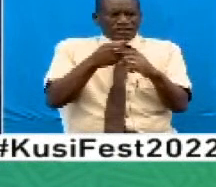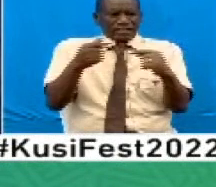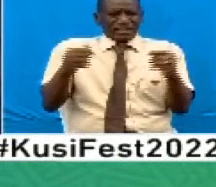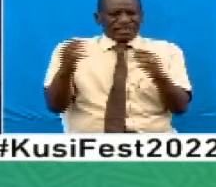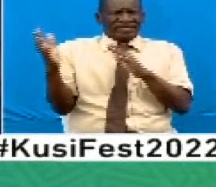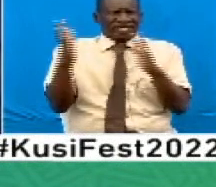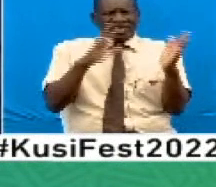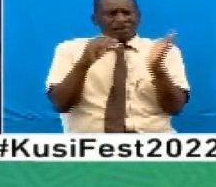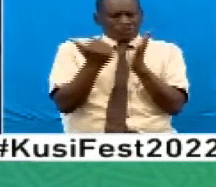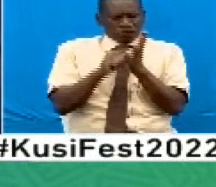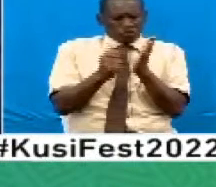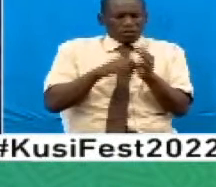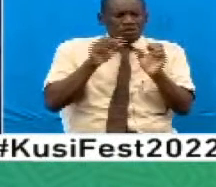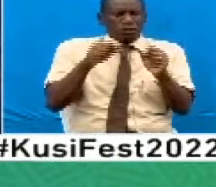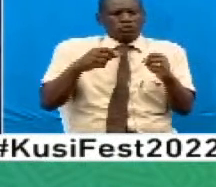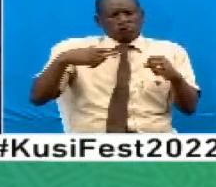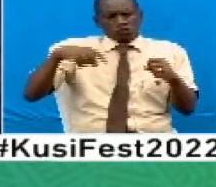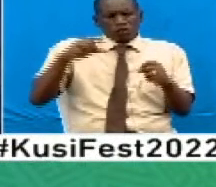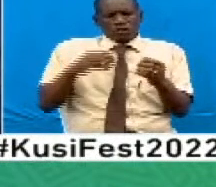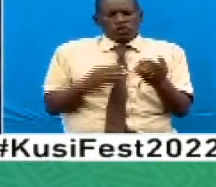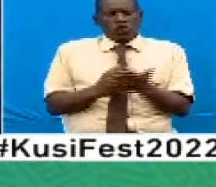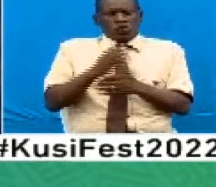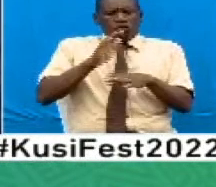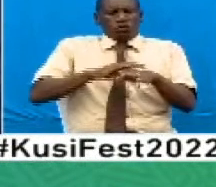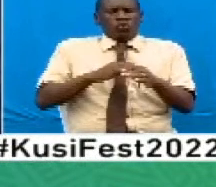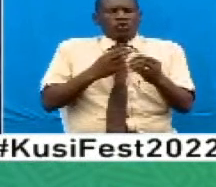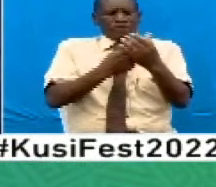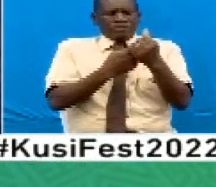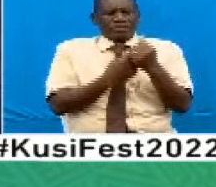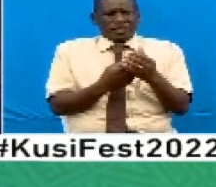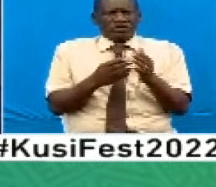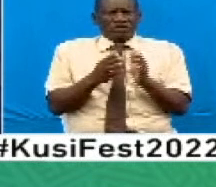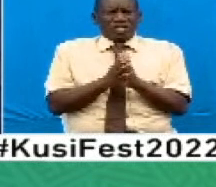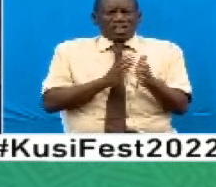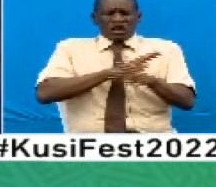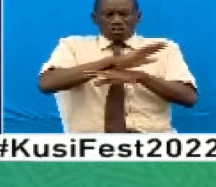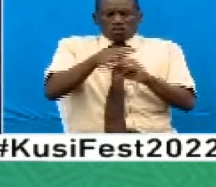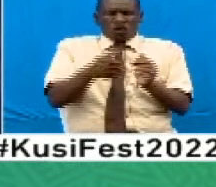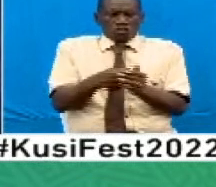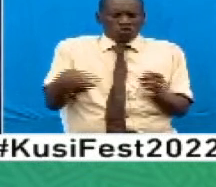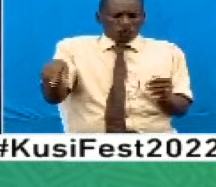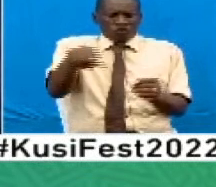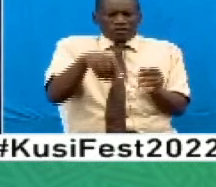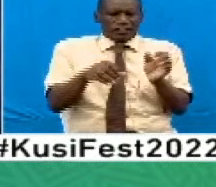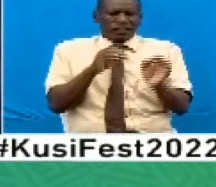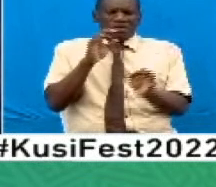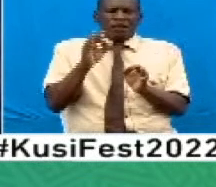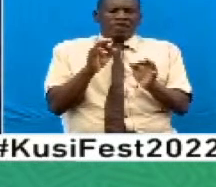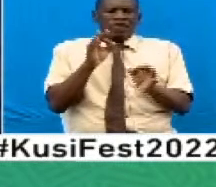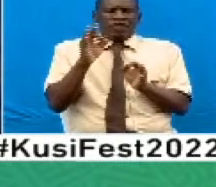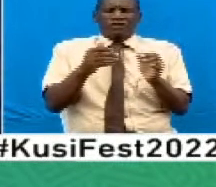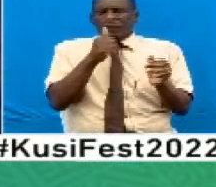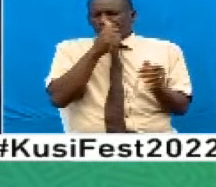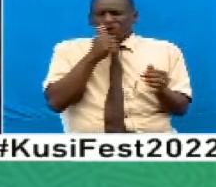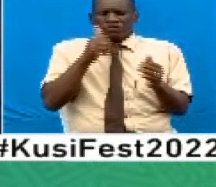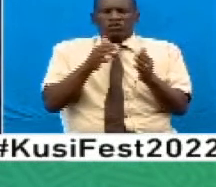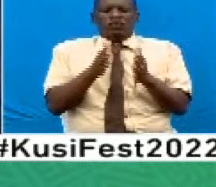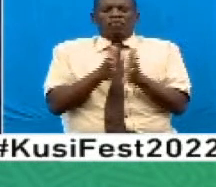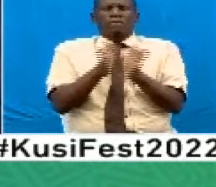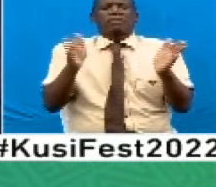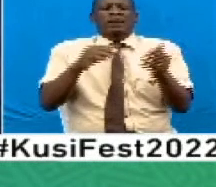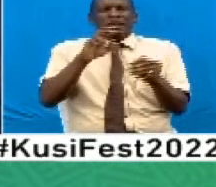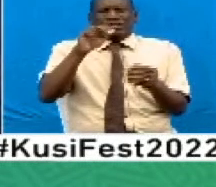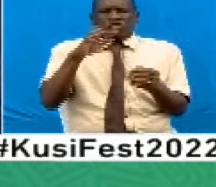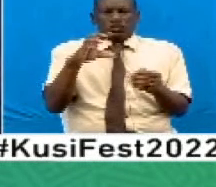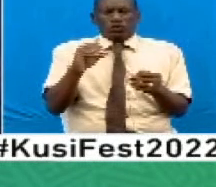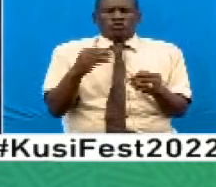climate crisis can only be won through meaningful partnership, and all of us, whether in private, public, and NGOs, have a role to